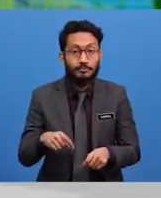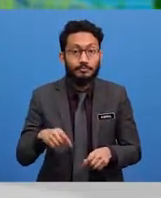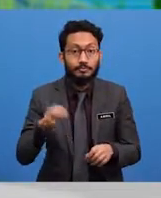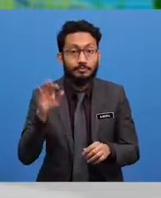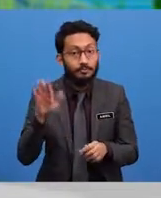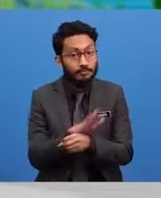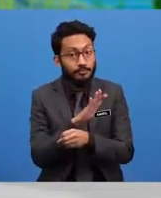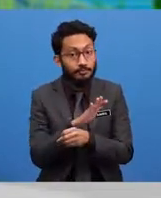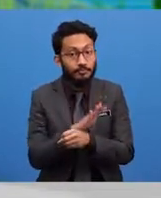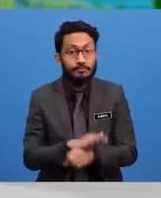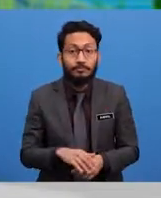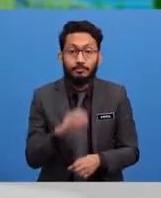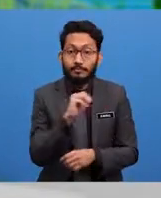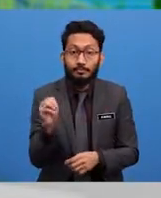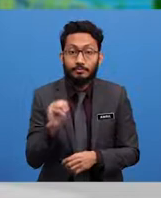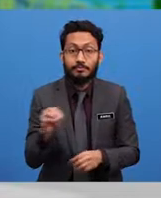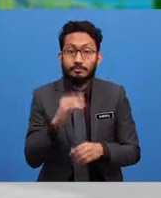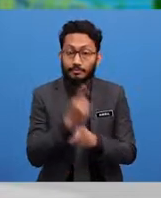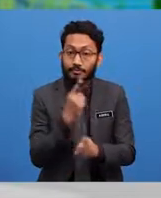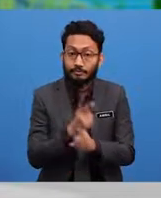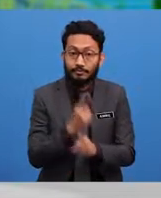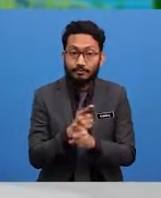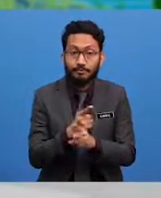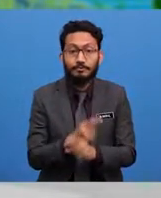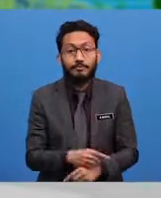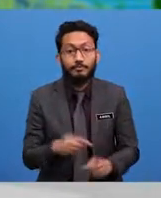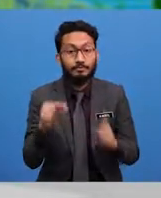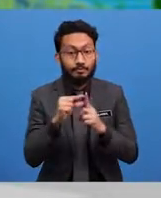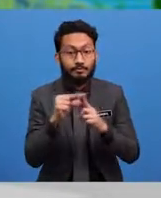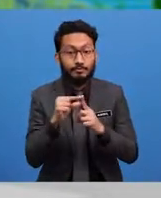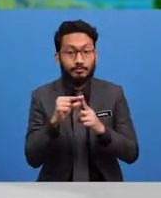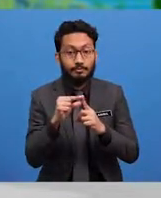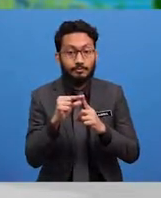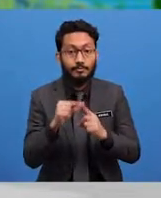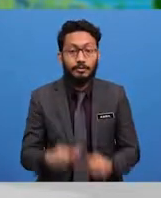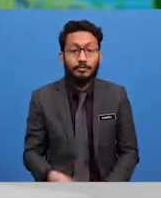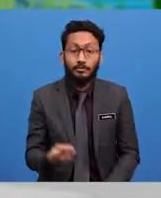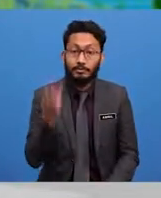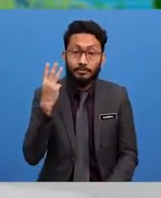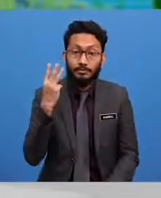blanks with the correct verbs to be, either was or were.